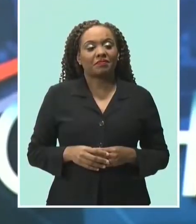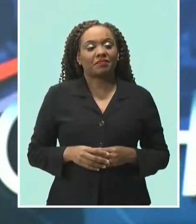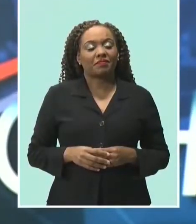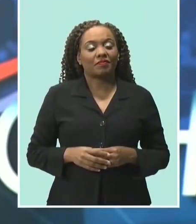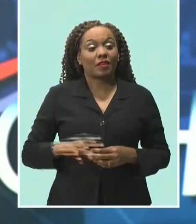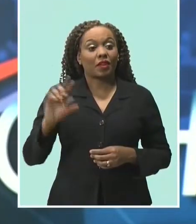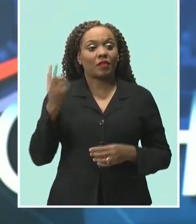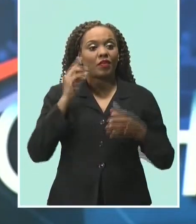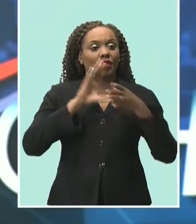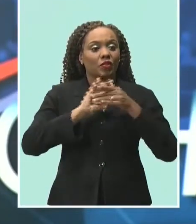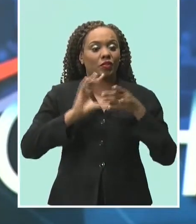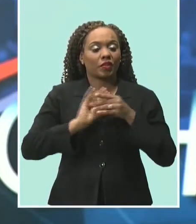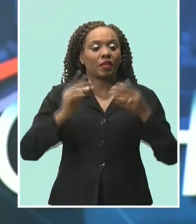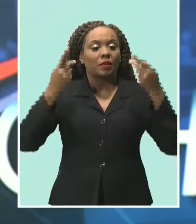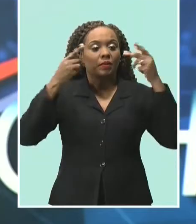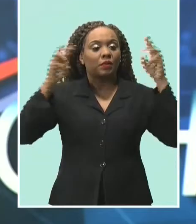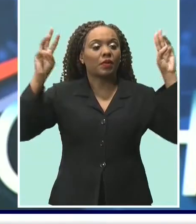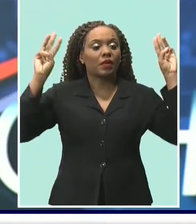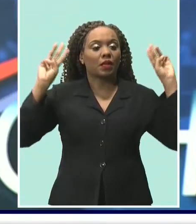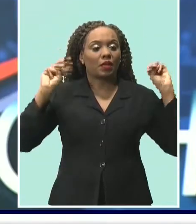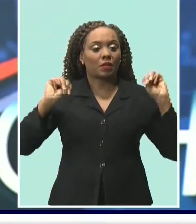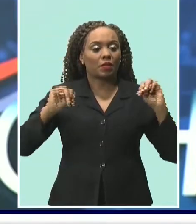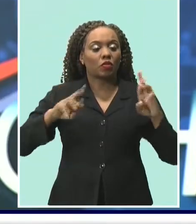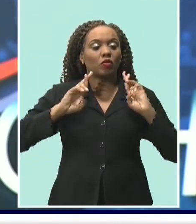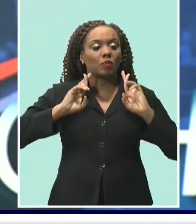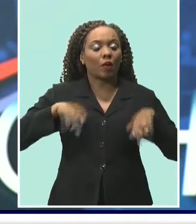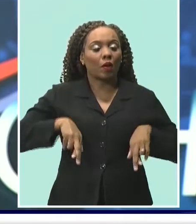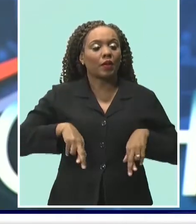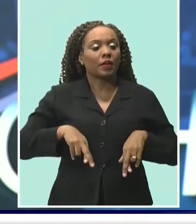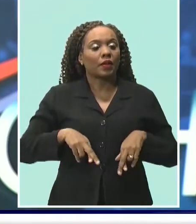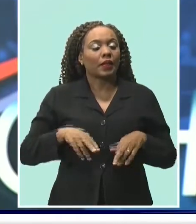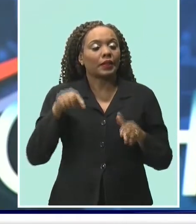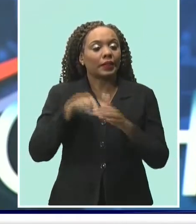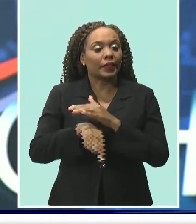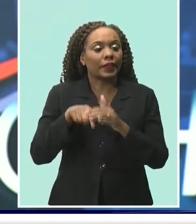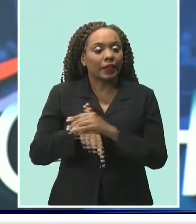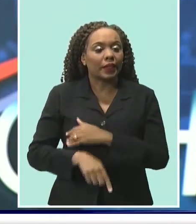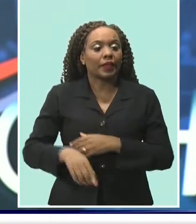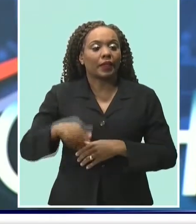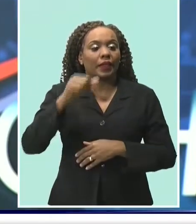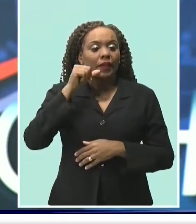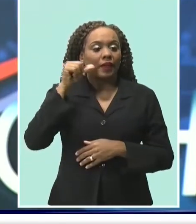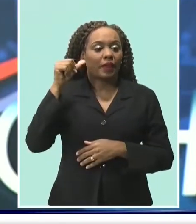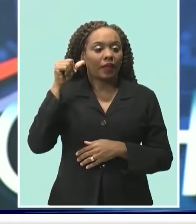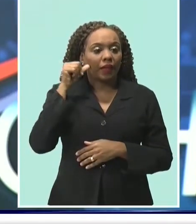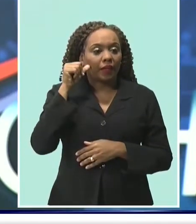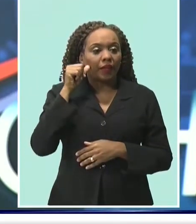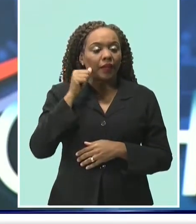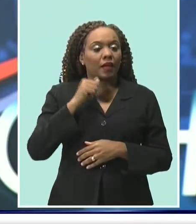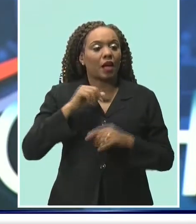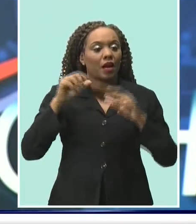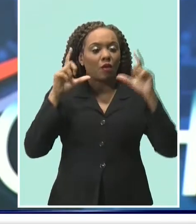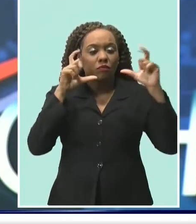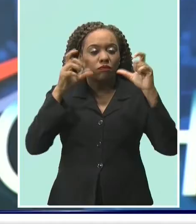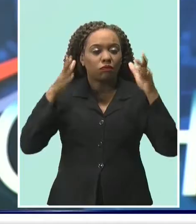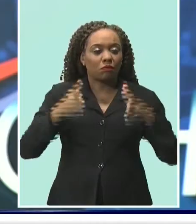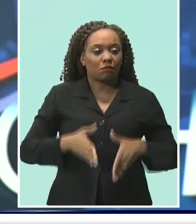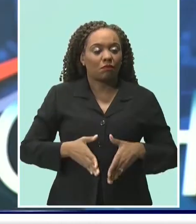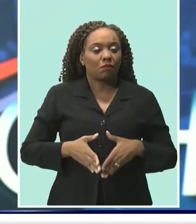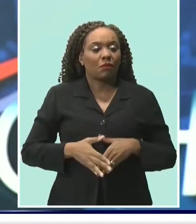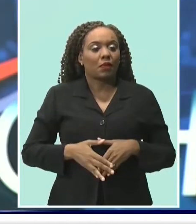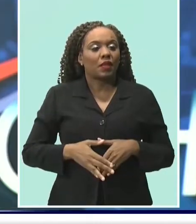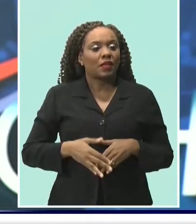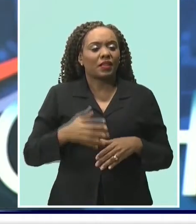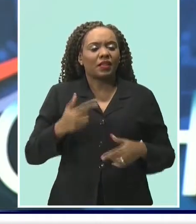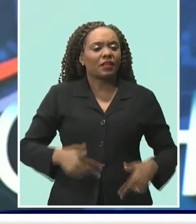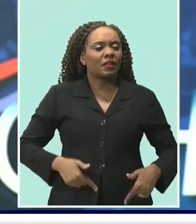In our top story, Prime Minister Mia Motley has reacted to the death of photojournalist Christoph Griffith, saying his life ended well before he